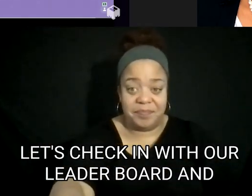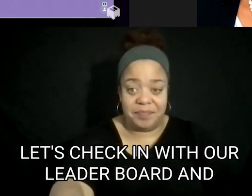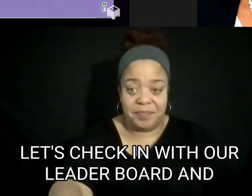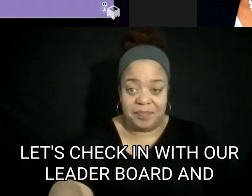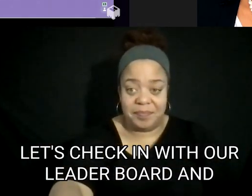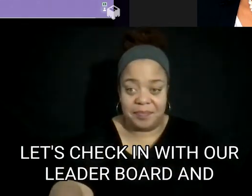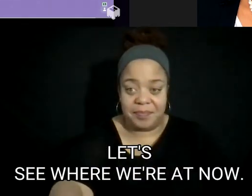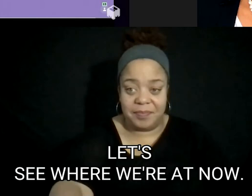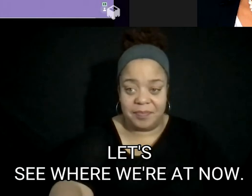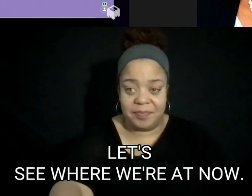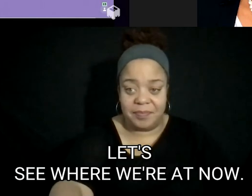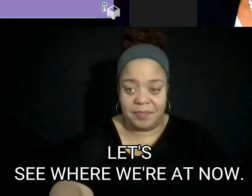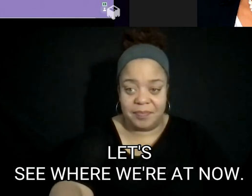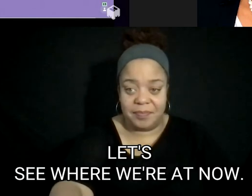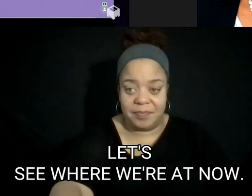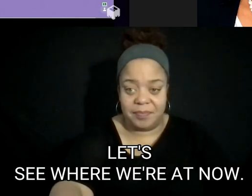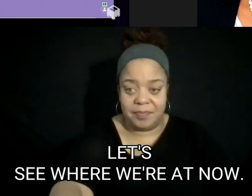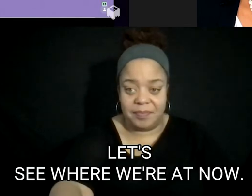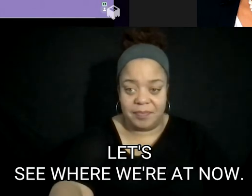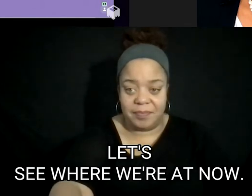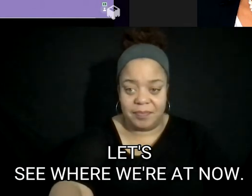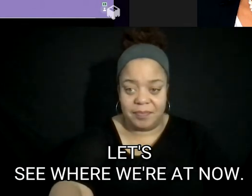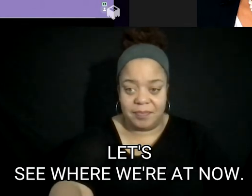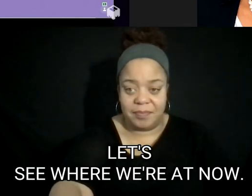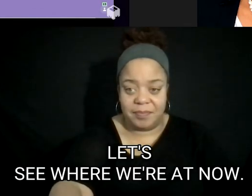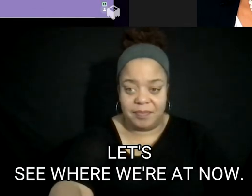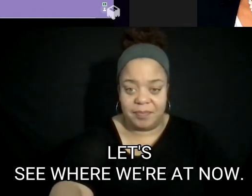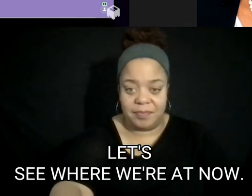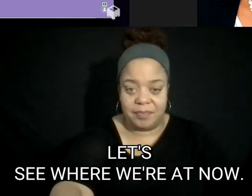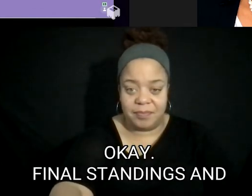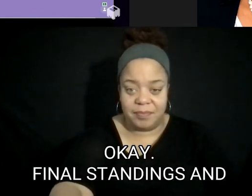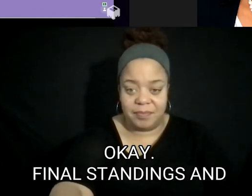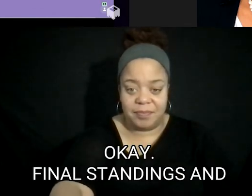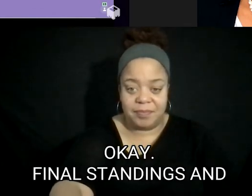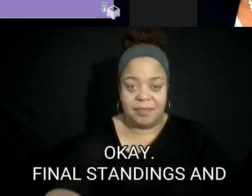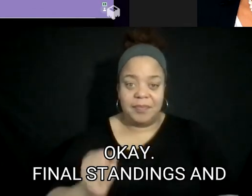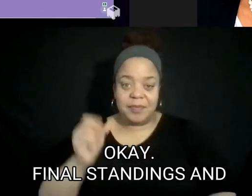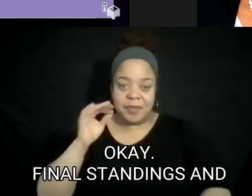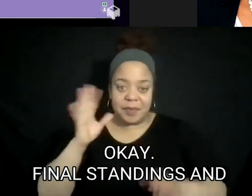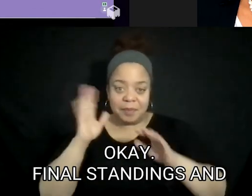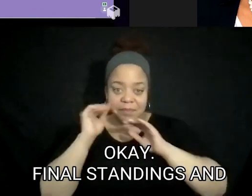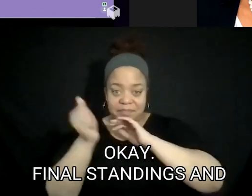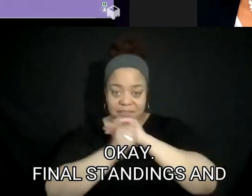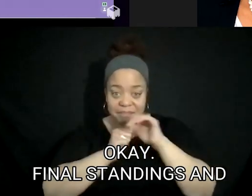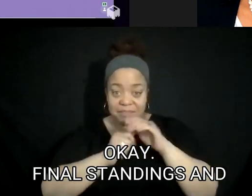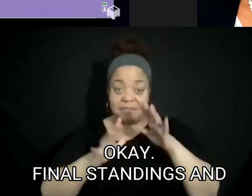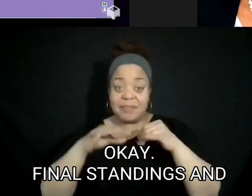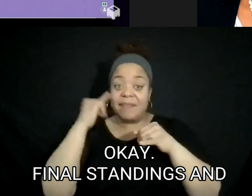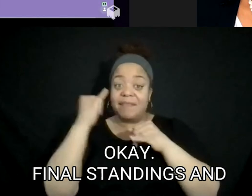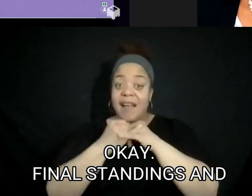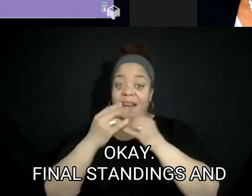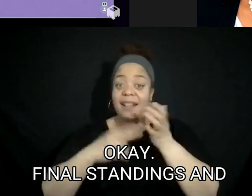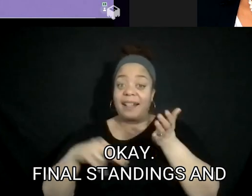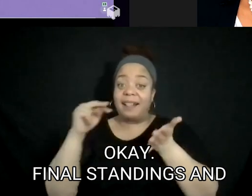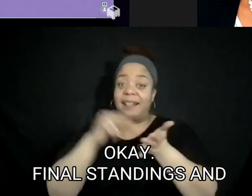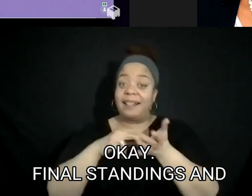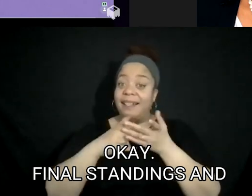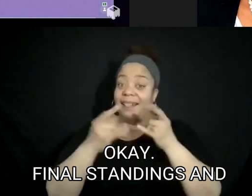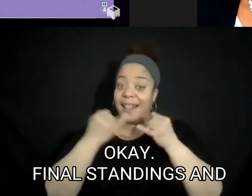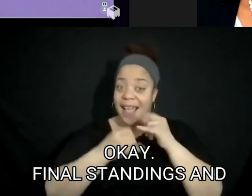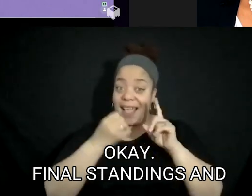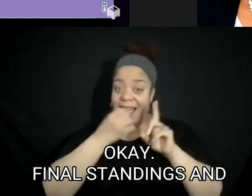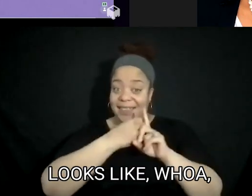standings. And it looks like, whoa, Benjamin with 6,500